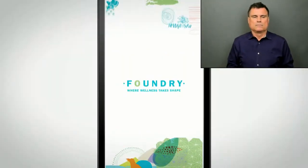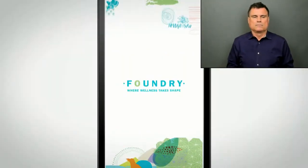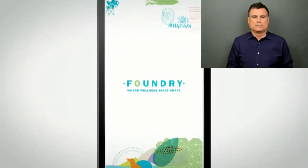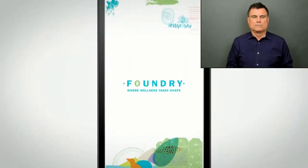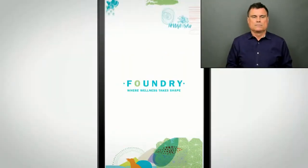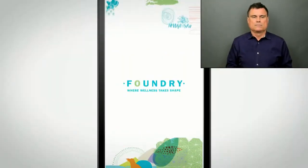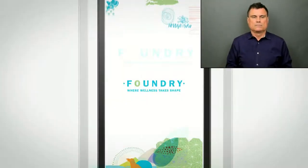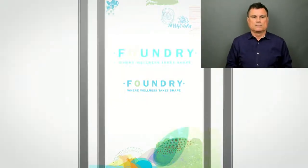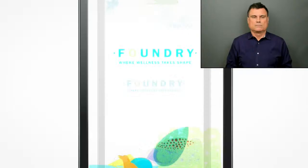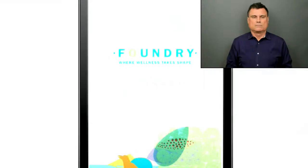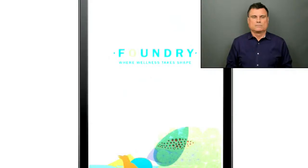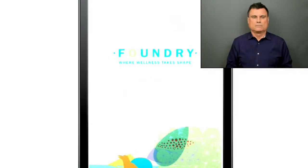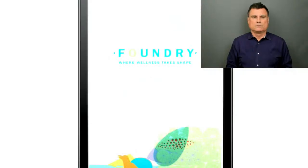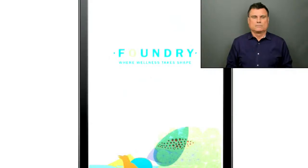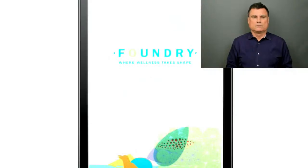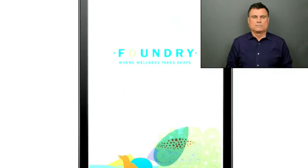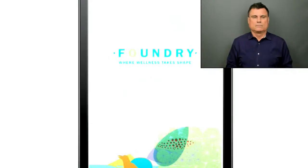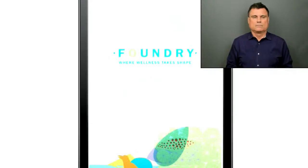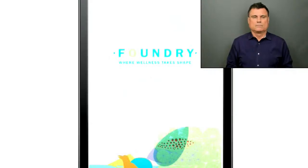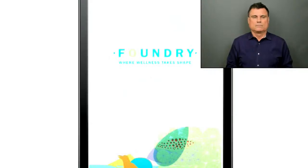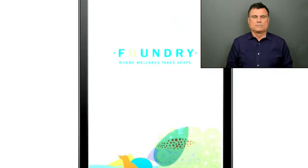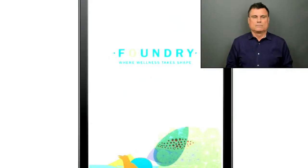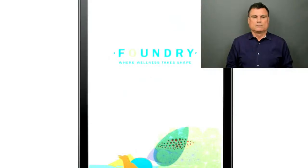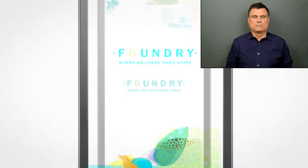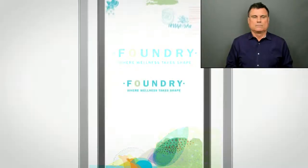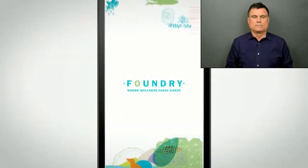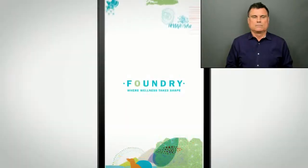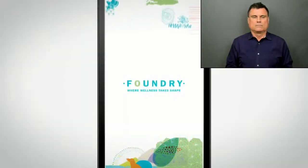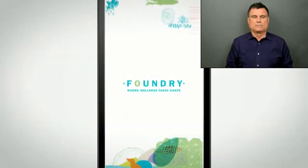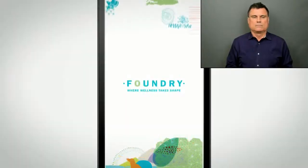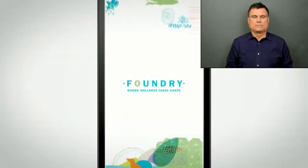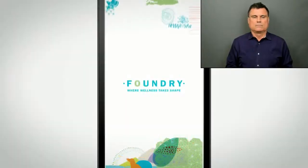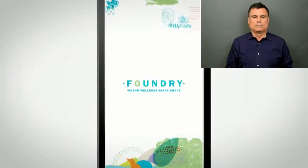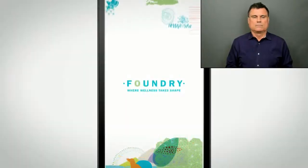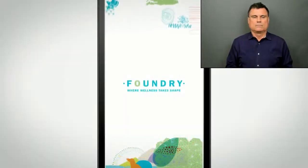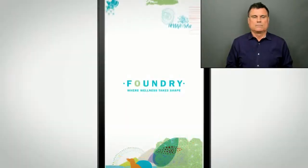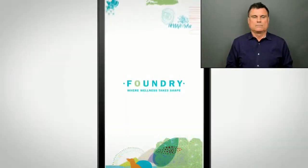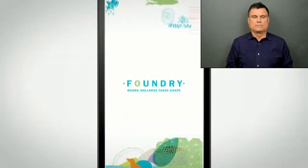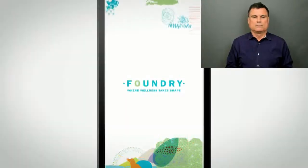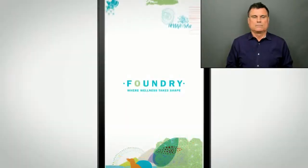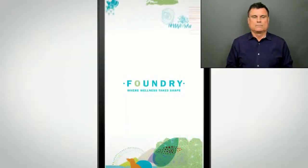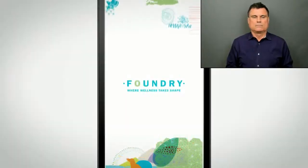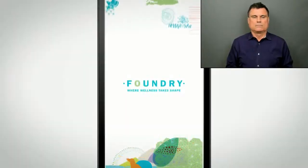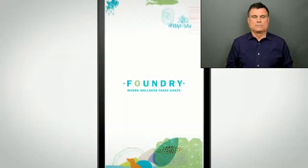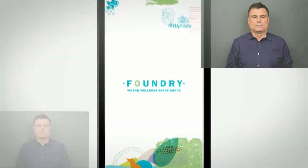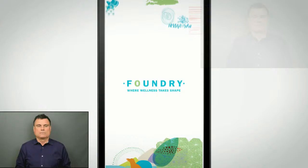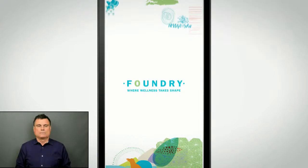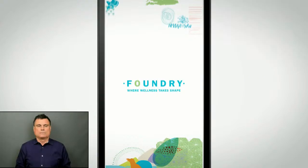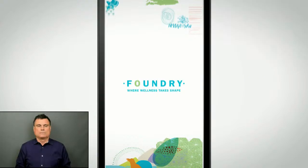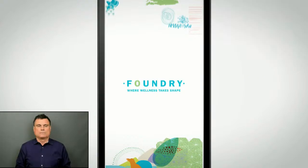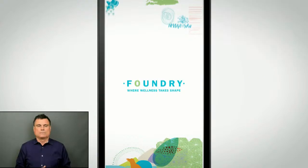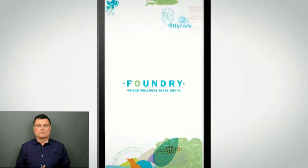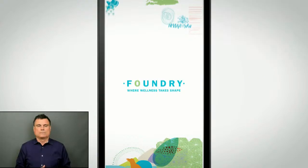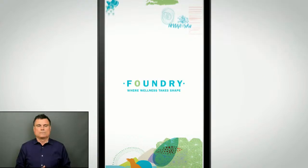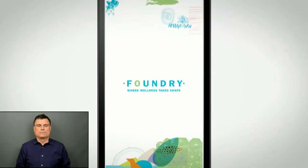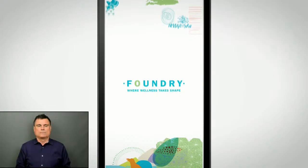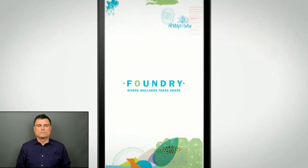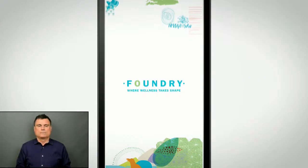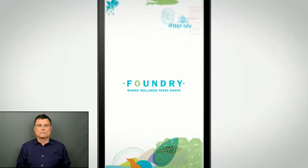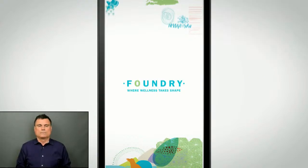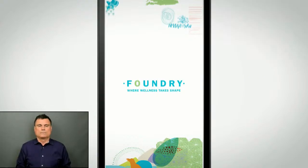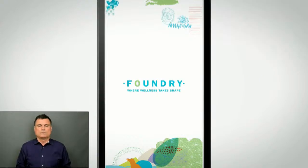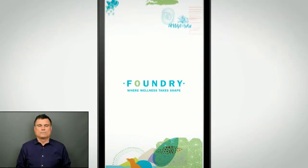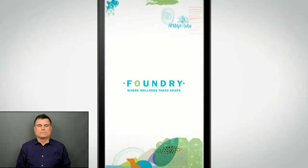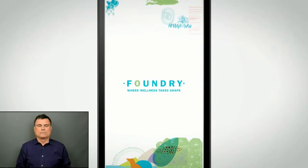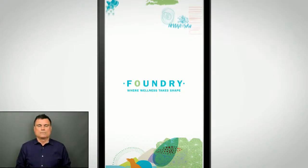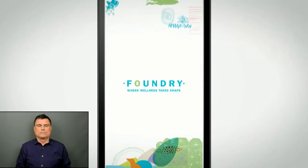Hi, I'm Sierra, support worker here at Foundry. In this video, I'll be walking you through how to download the Foundry BC